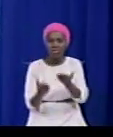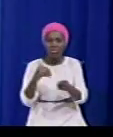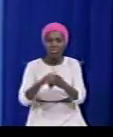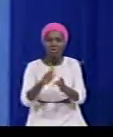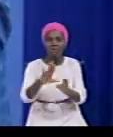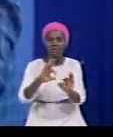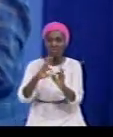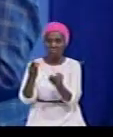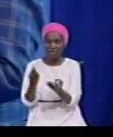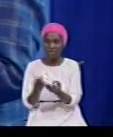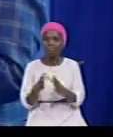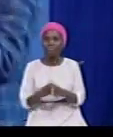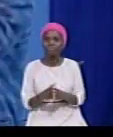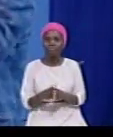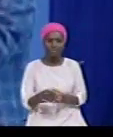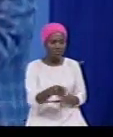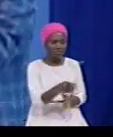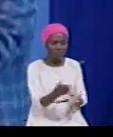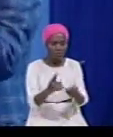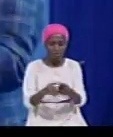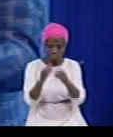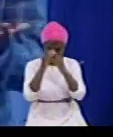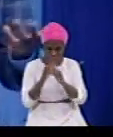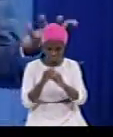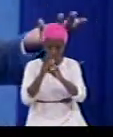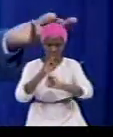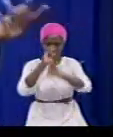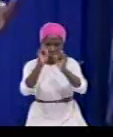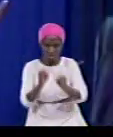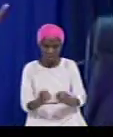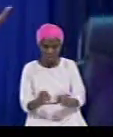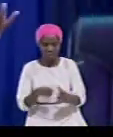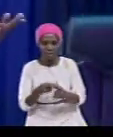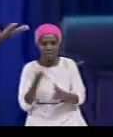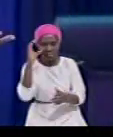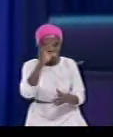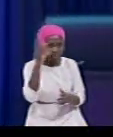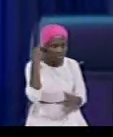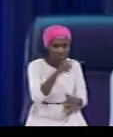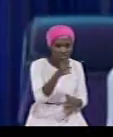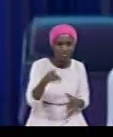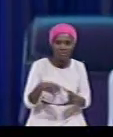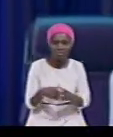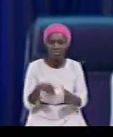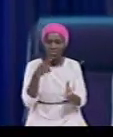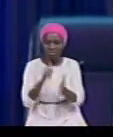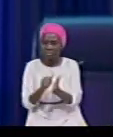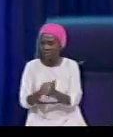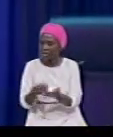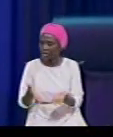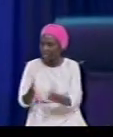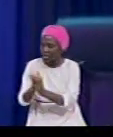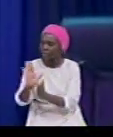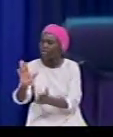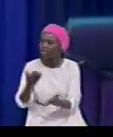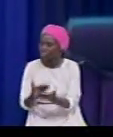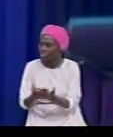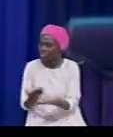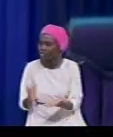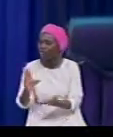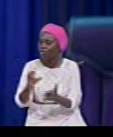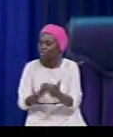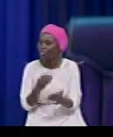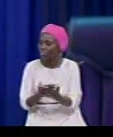idol. They're looking for, where is he? Where is she? And they're looking for your contribution. Have you paid your money? Have you not